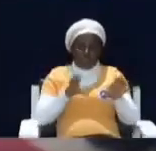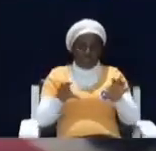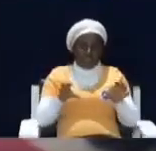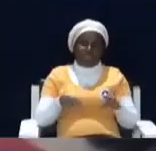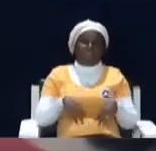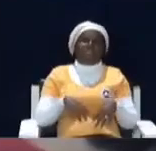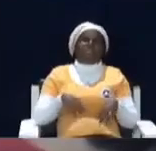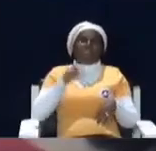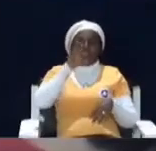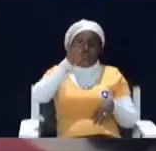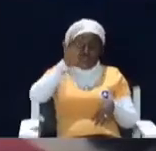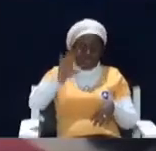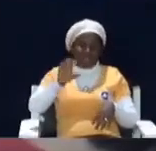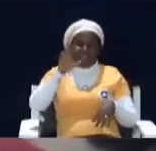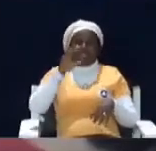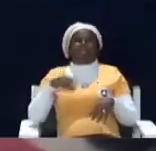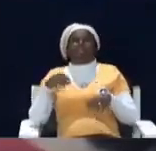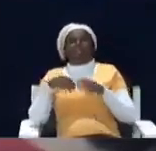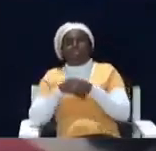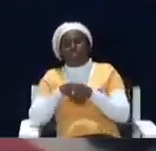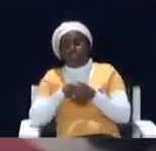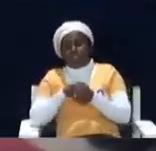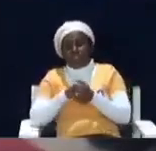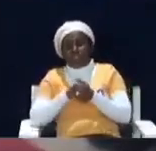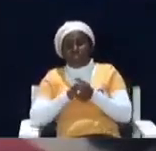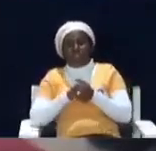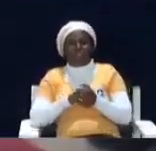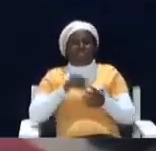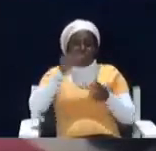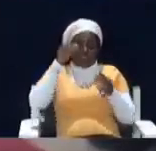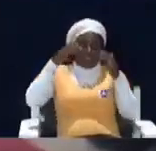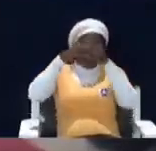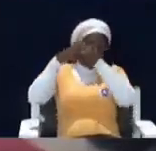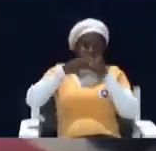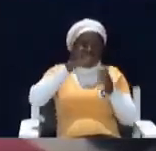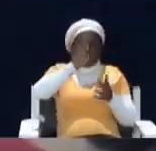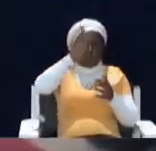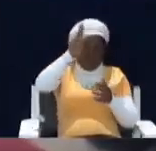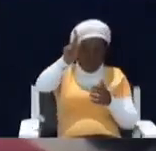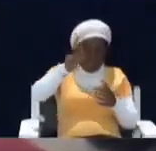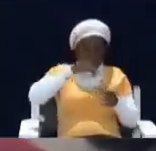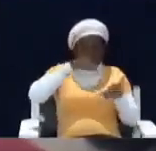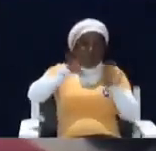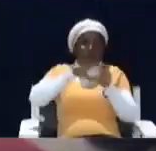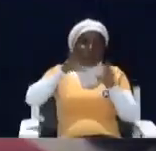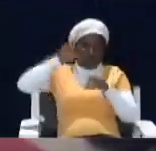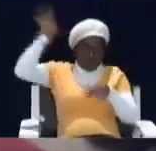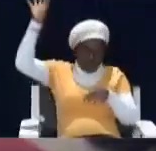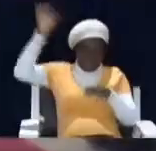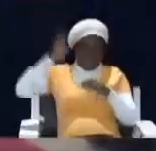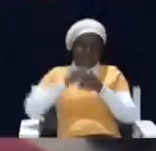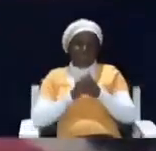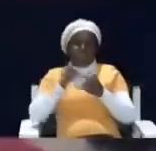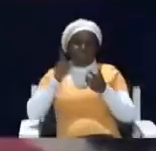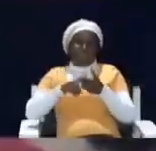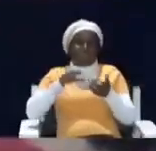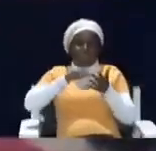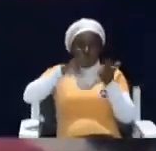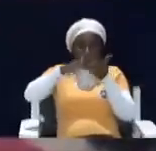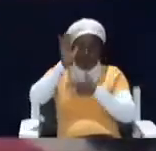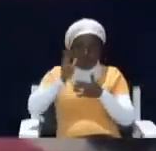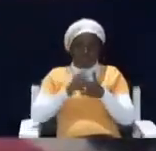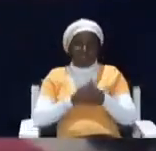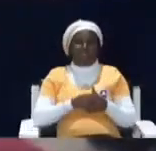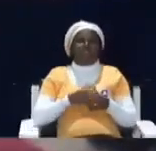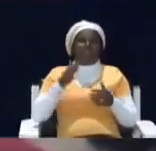Great, RCCG, City of Great Peterborough, United Kingdom. So the glory of God.